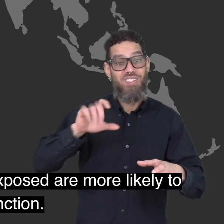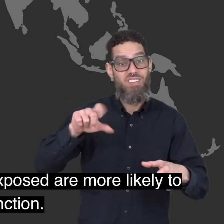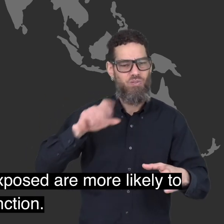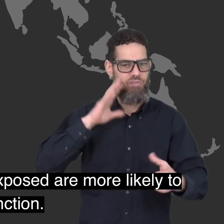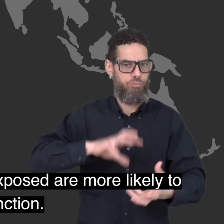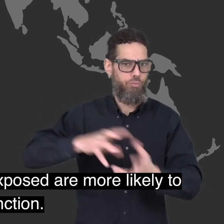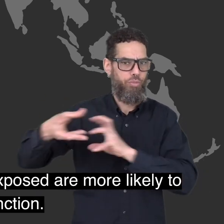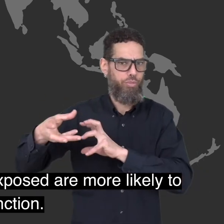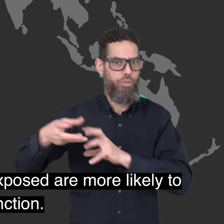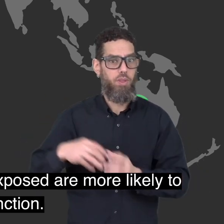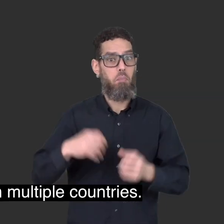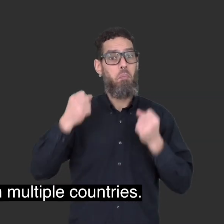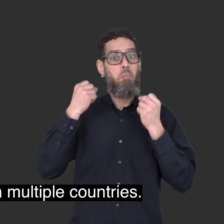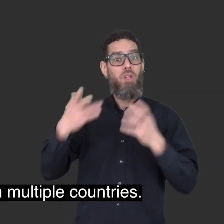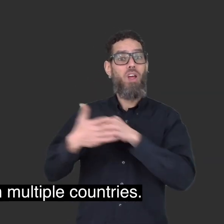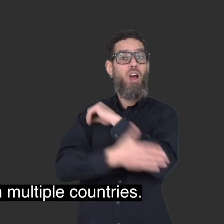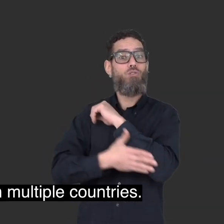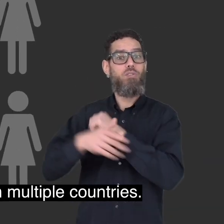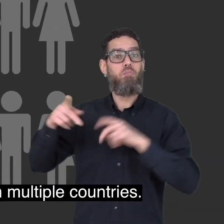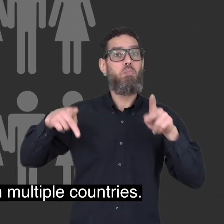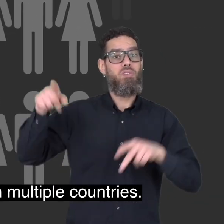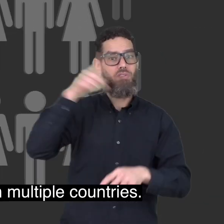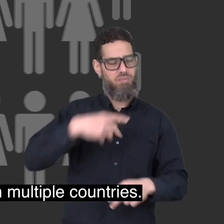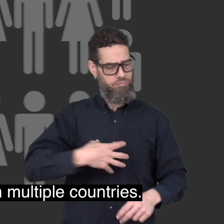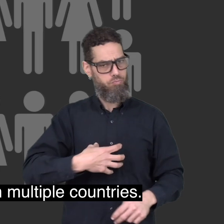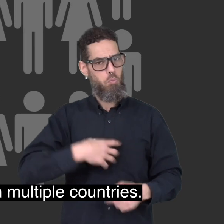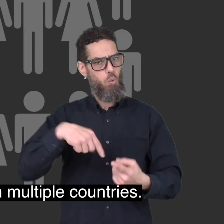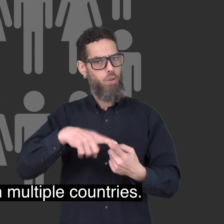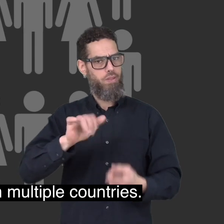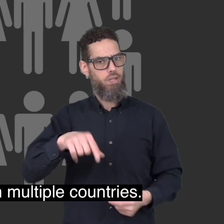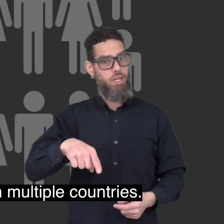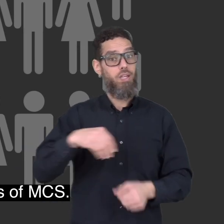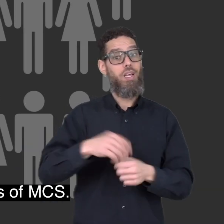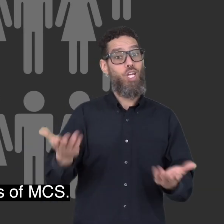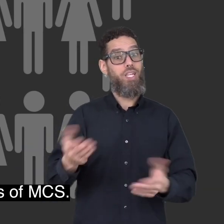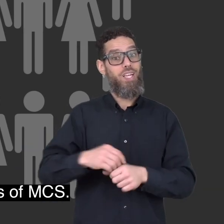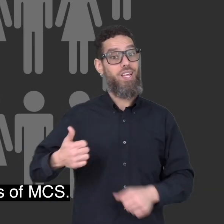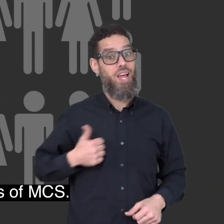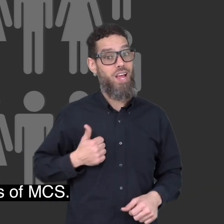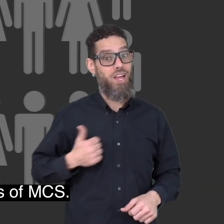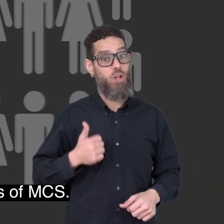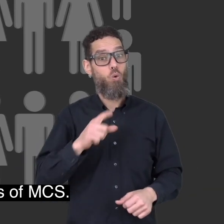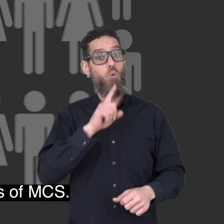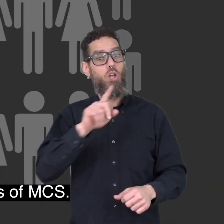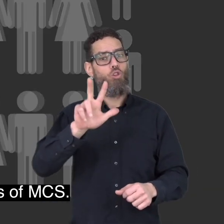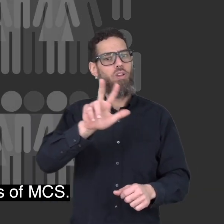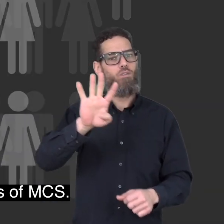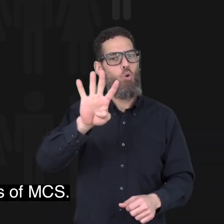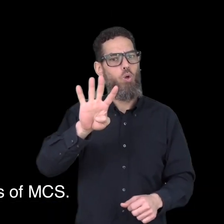been reported in multiple countries. In Canada, 1 in 34 people have a diagnosis of